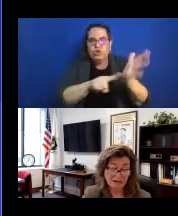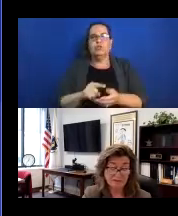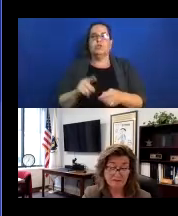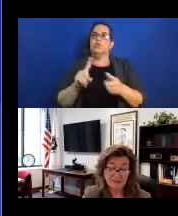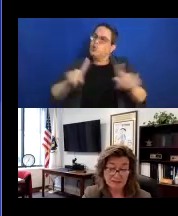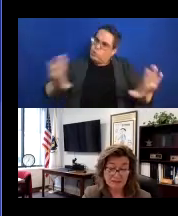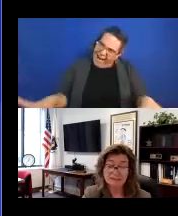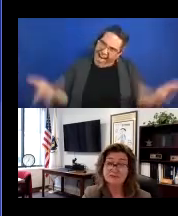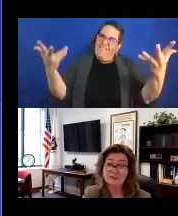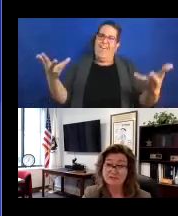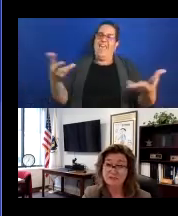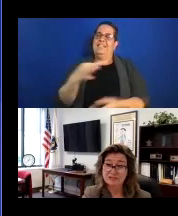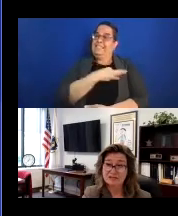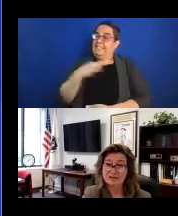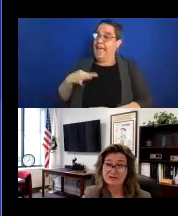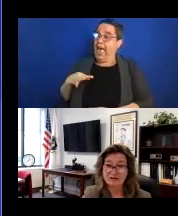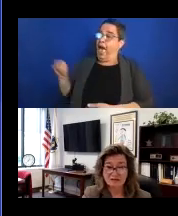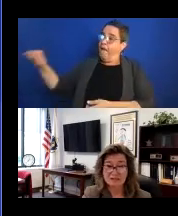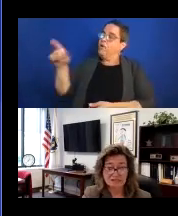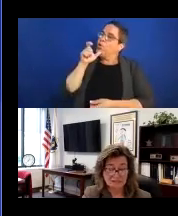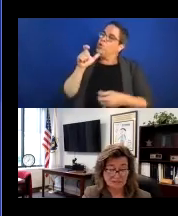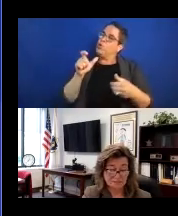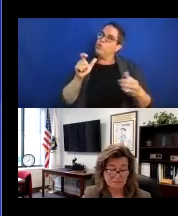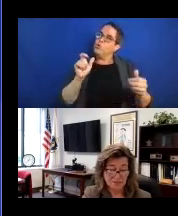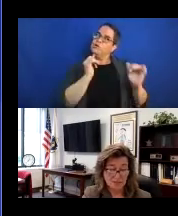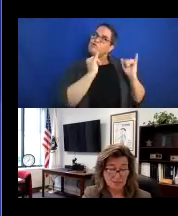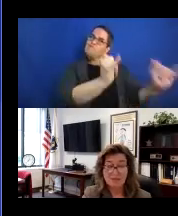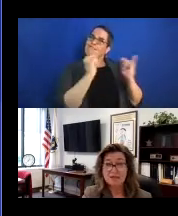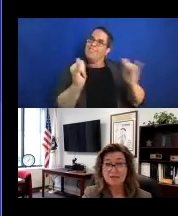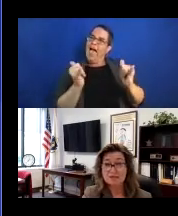staff that reflect the diversity of our state.